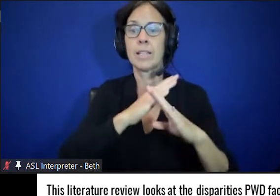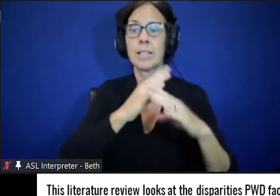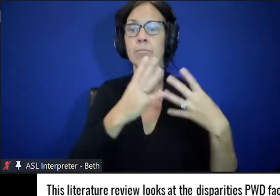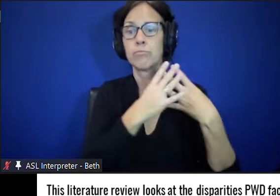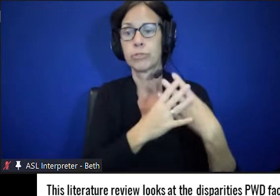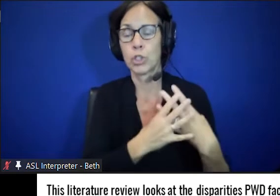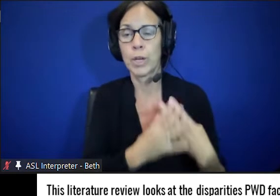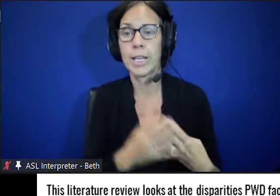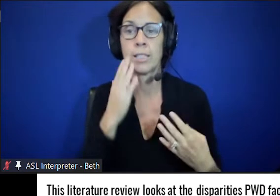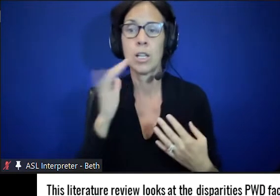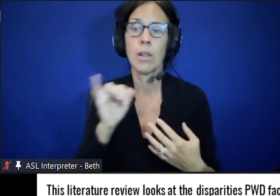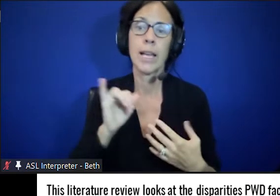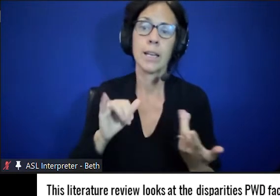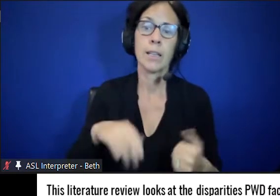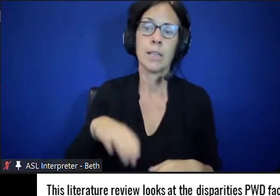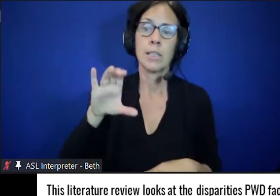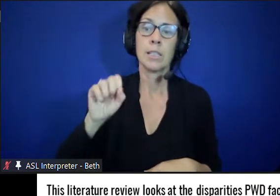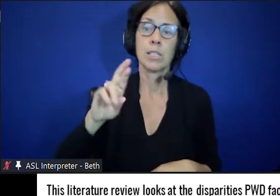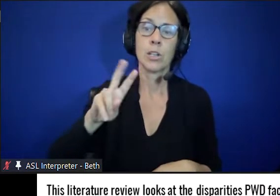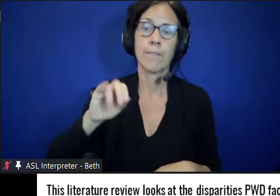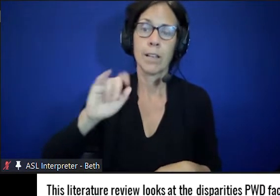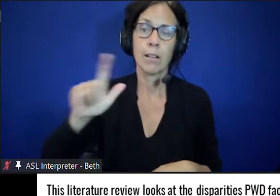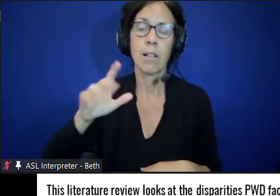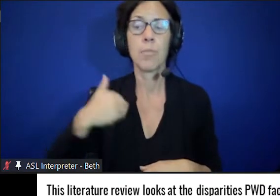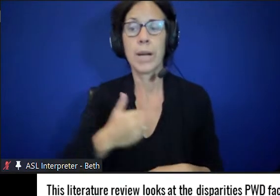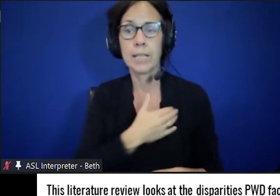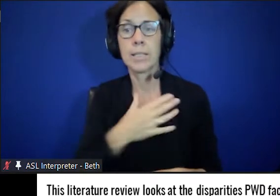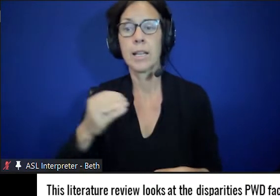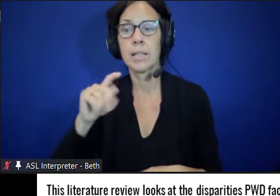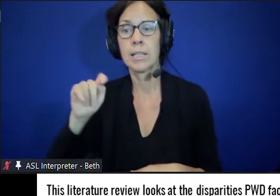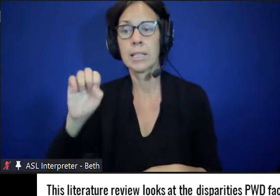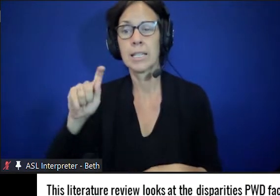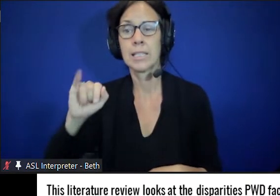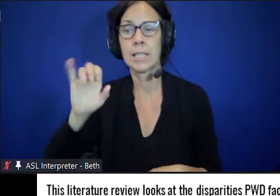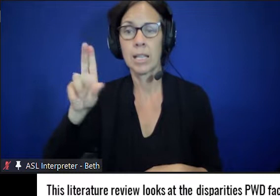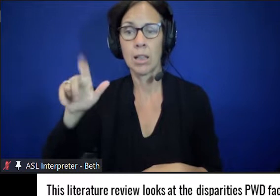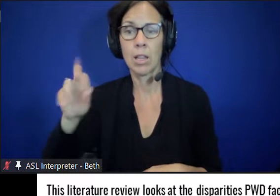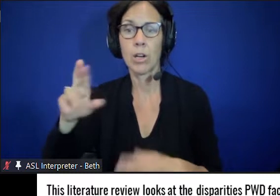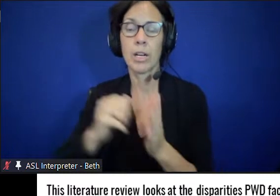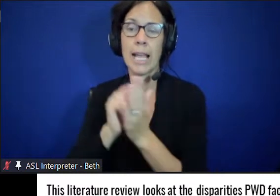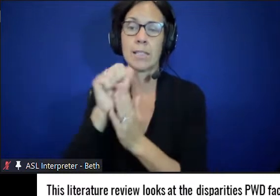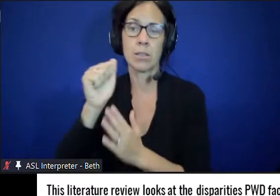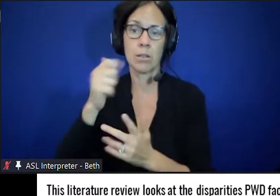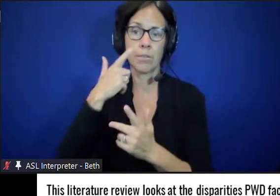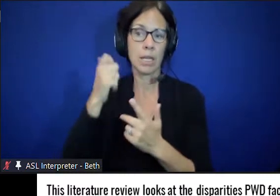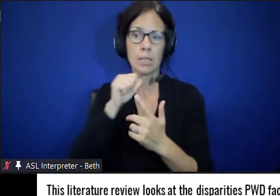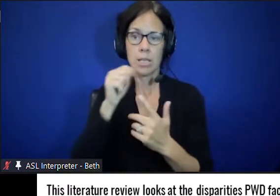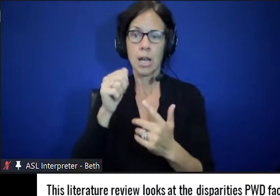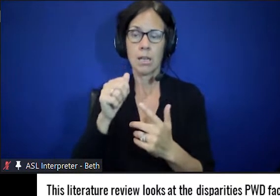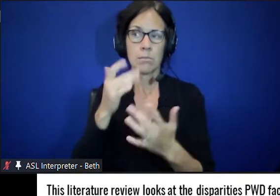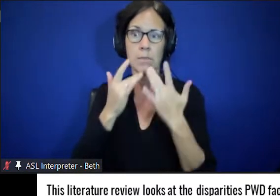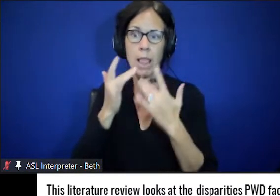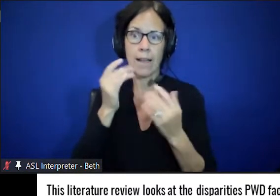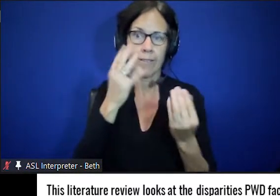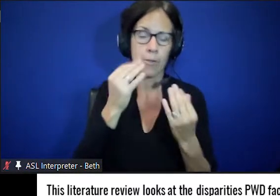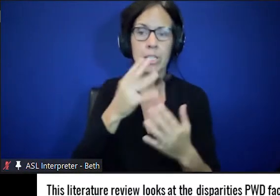cervical, testicular, and breast cancer due to lack of information and the doctors not telling them everything they need to know about